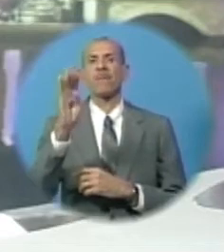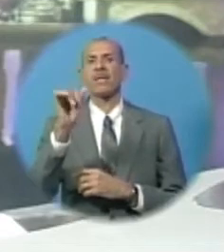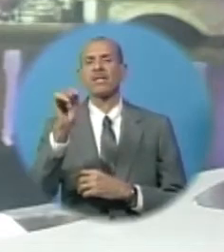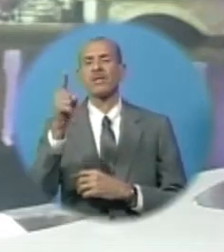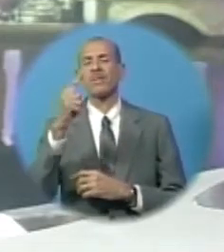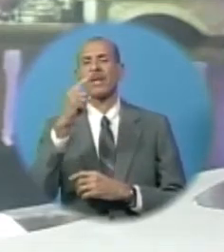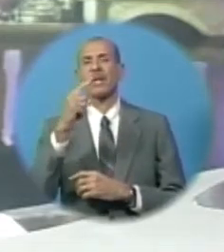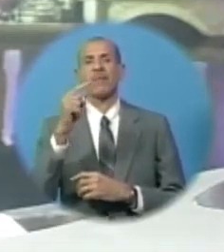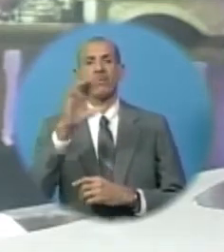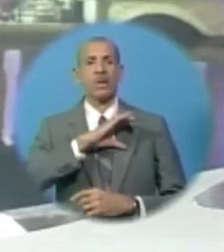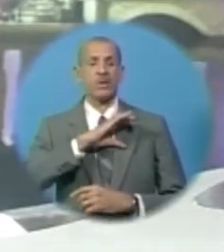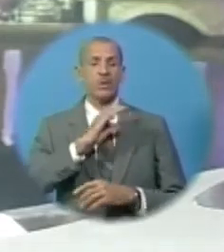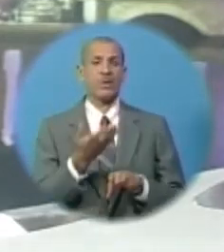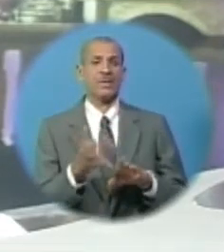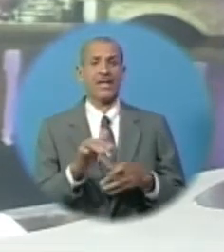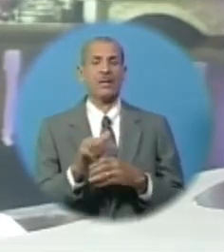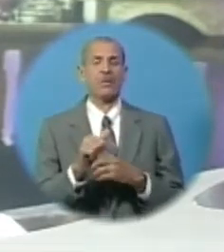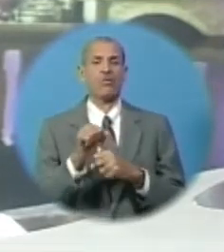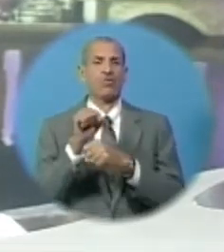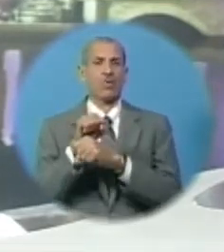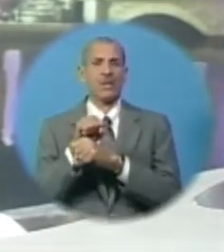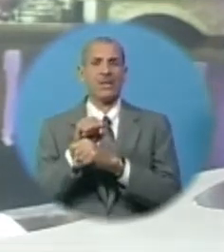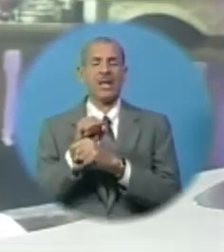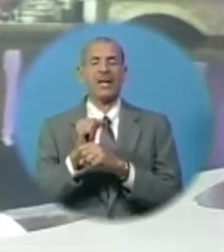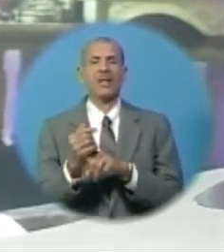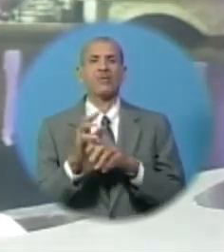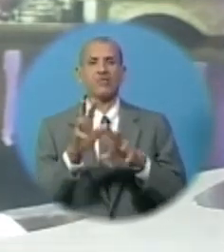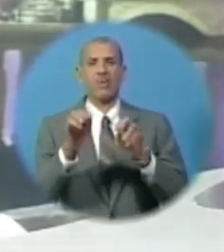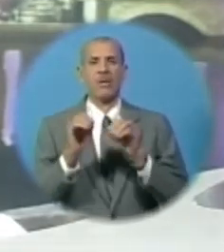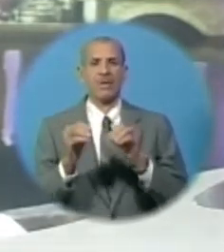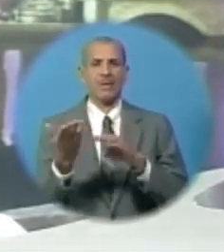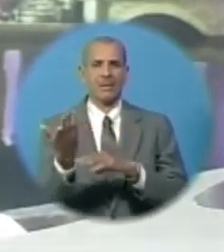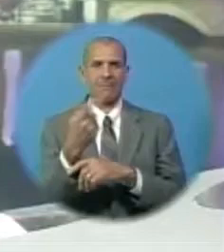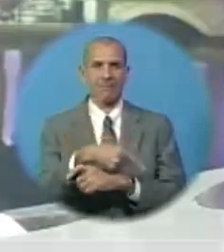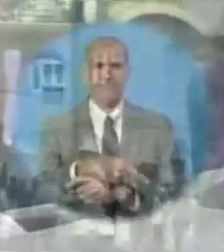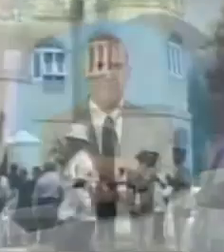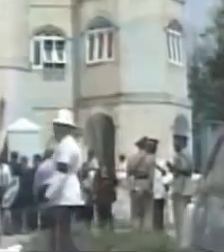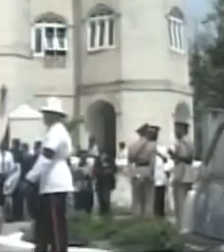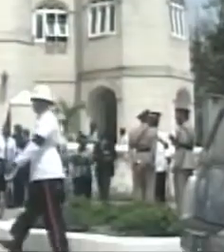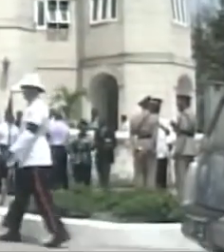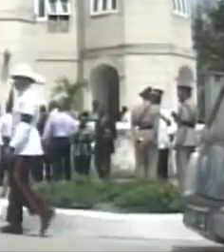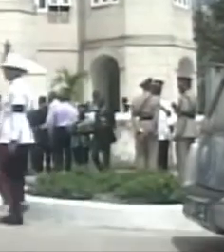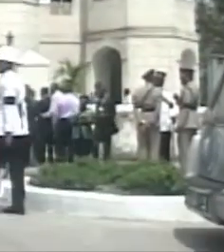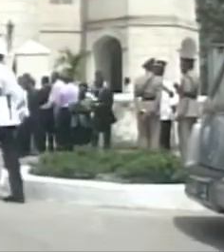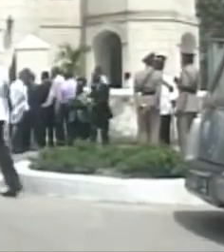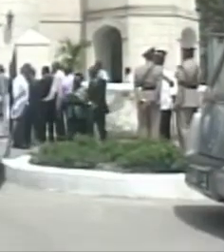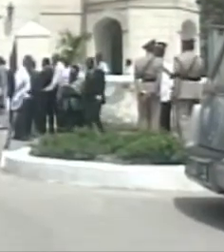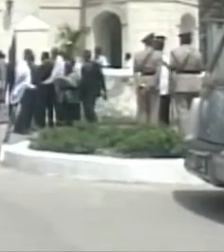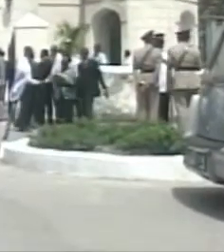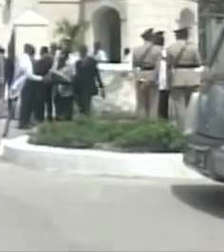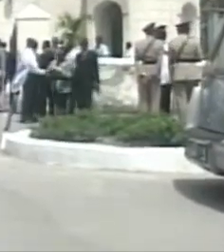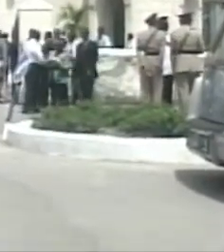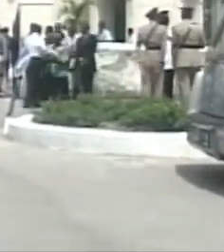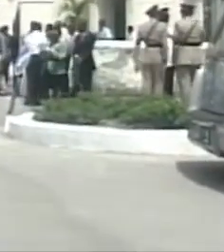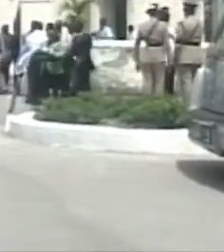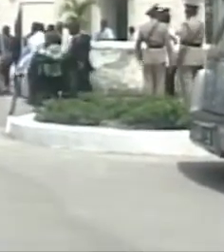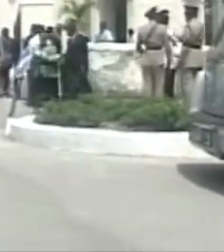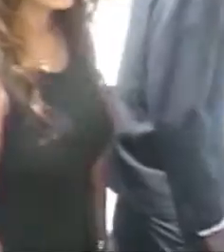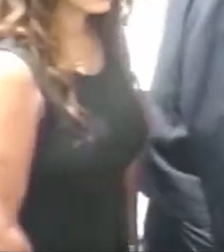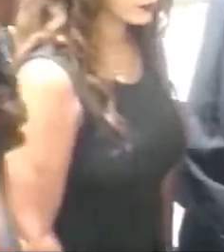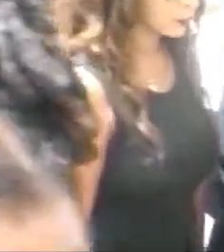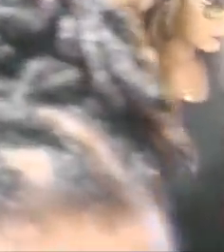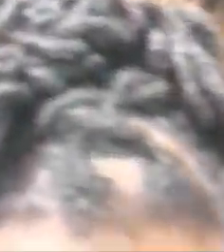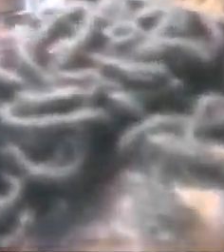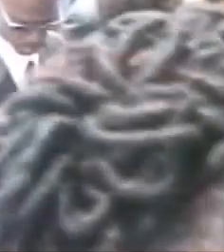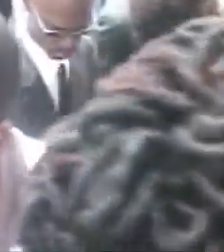in an accident while on duty, was laid to rest today. About an hour before the start of the service, a thick crowd was